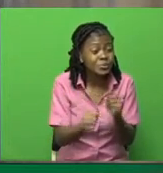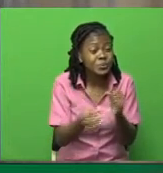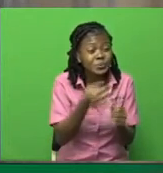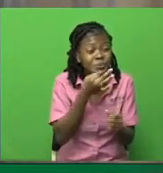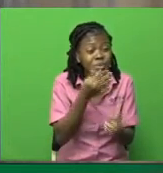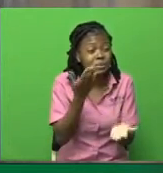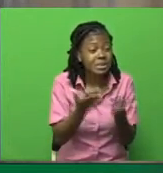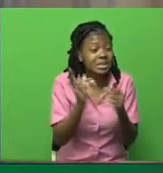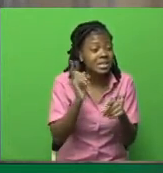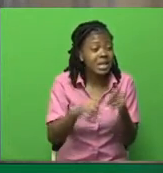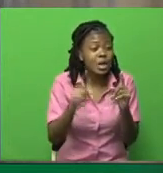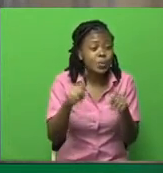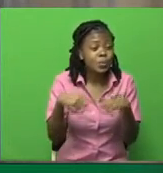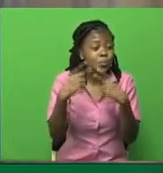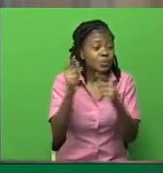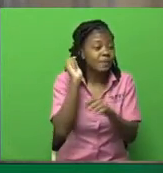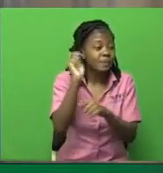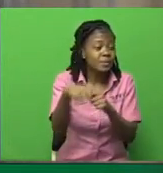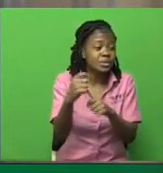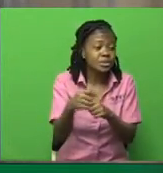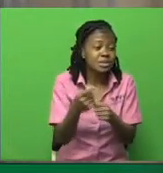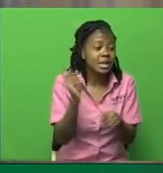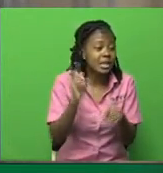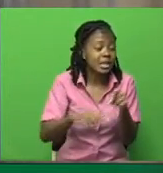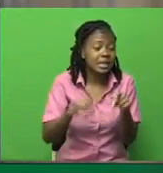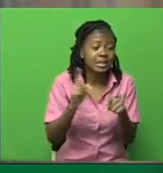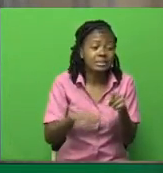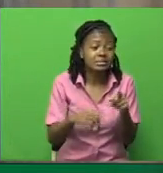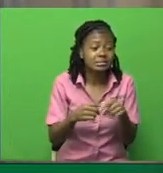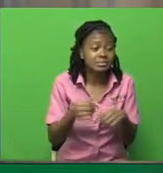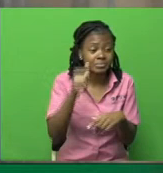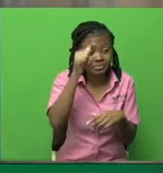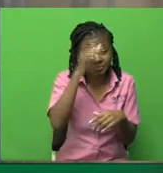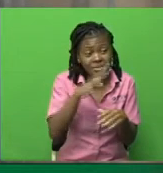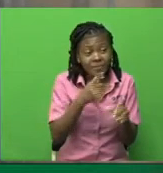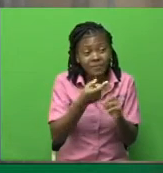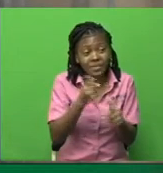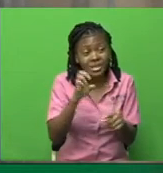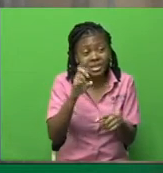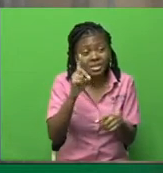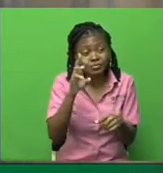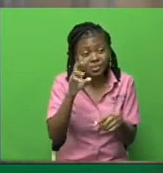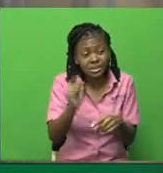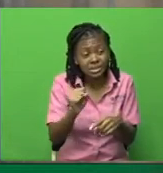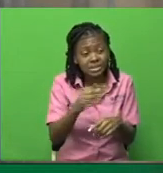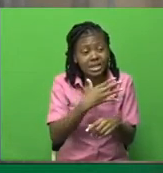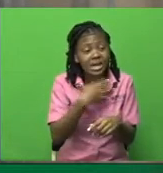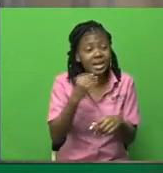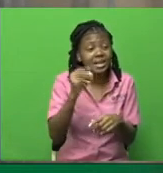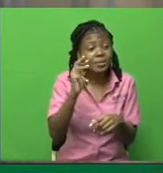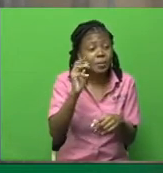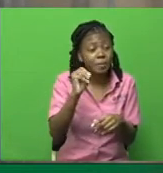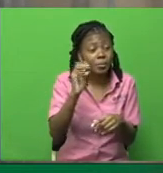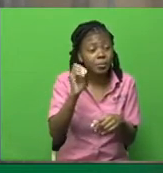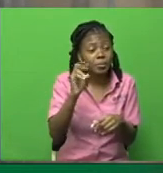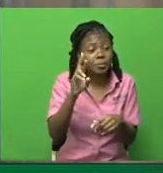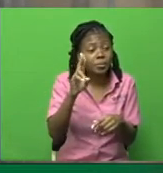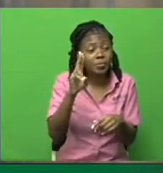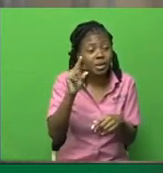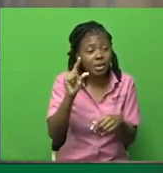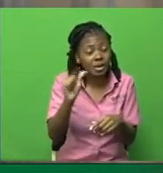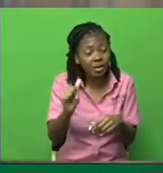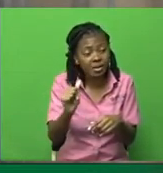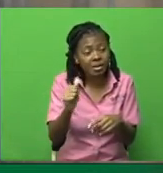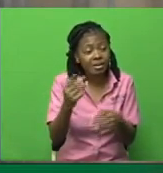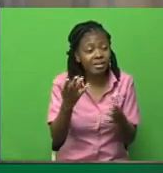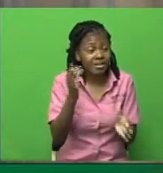fishermen from cedrus and maruga were facing an even more difficult time particularly those with gasoline engines